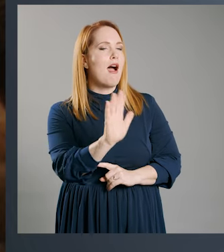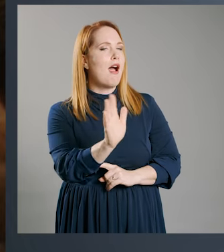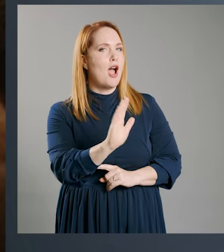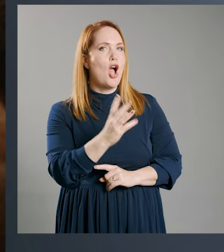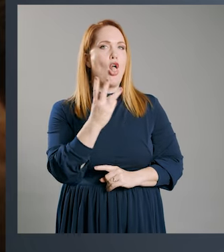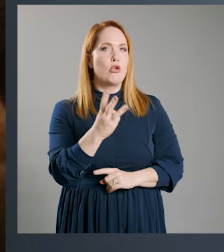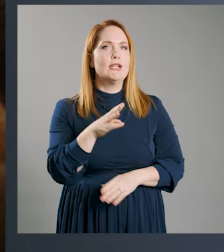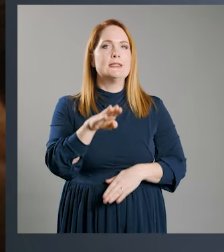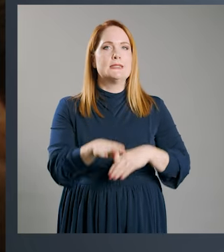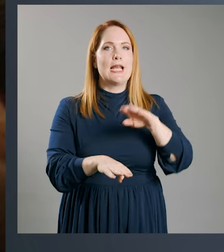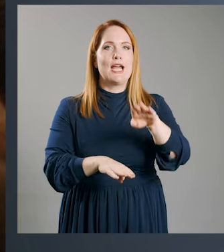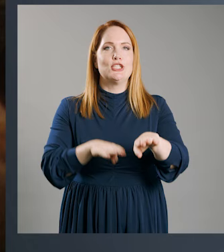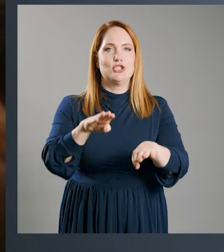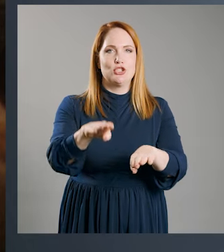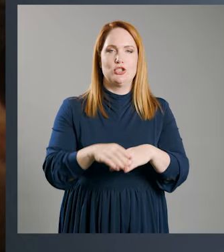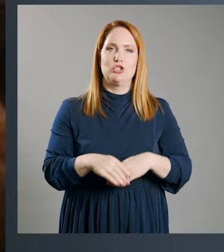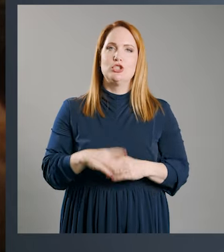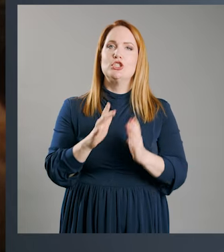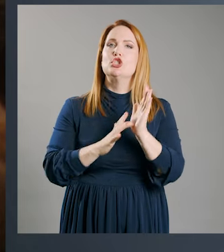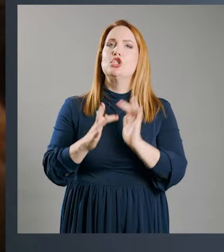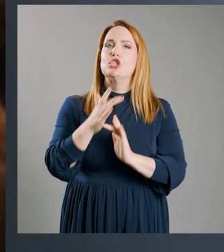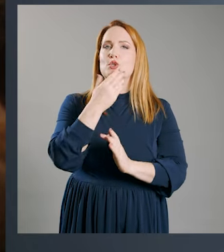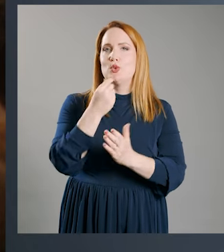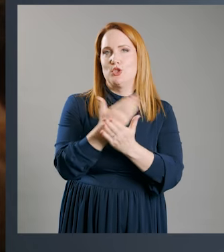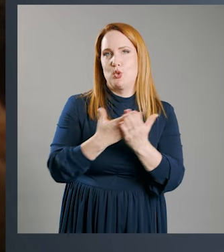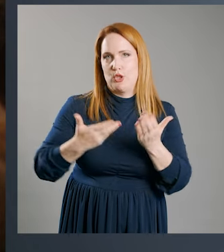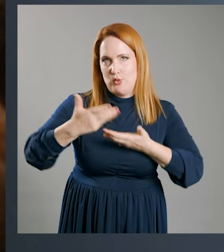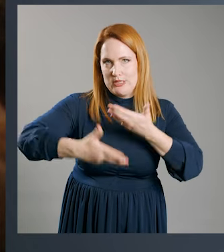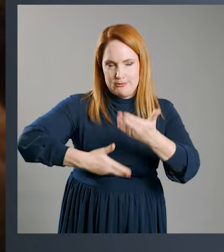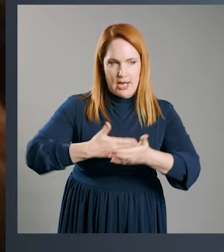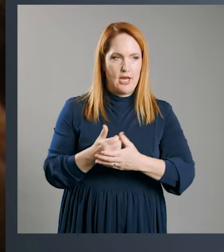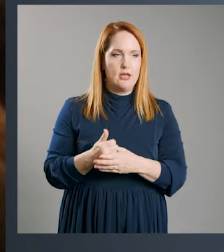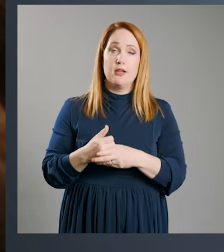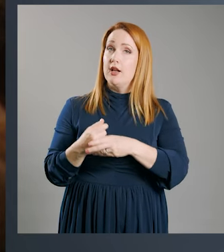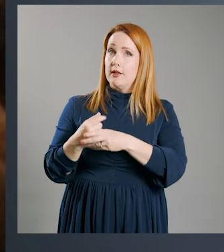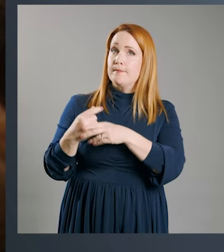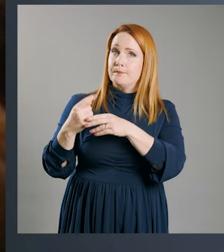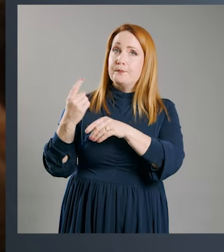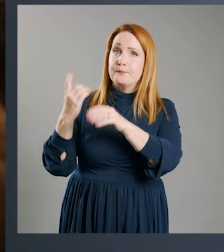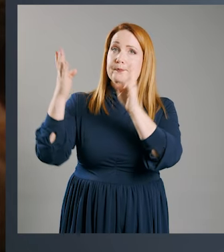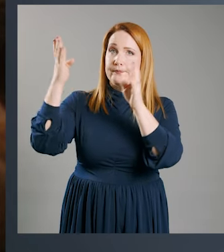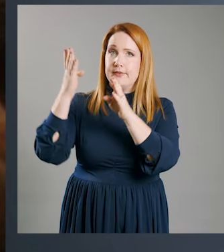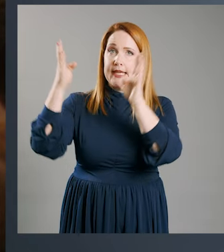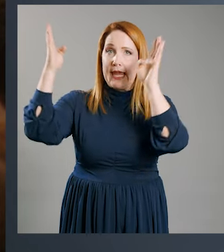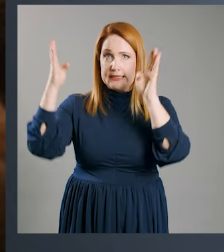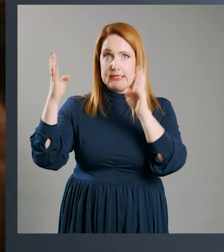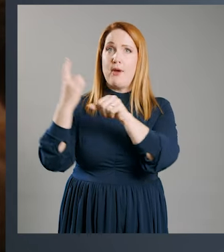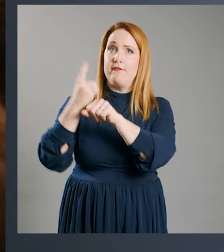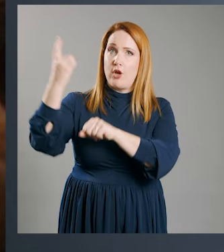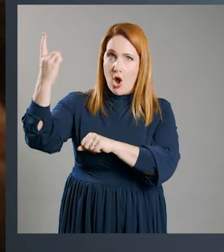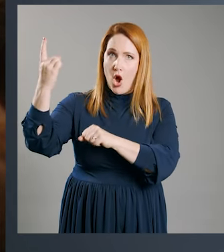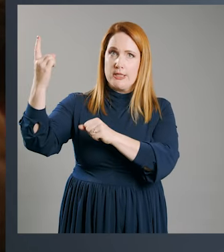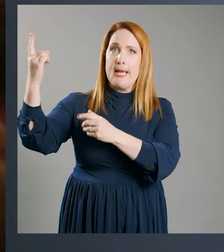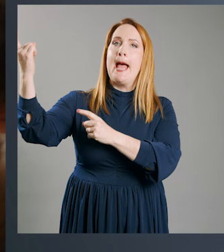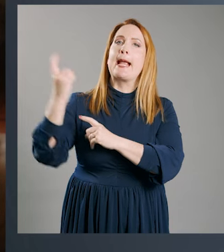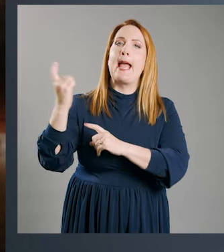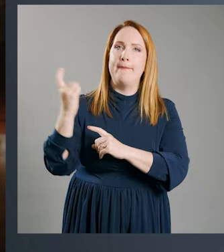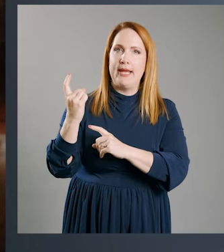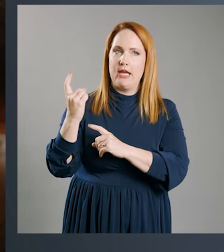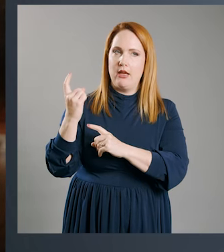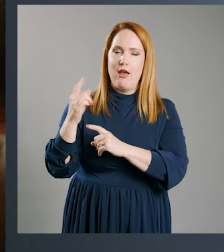three stages. And he talked about it through parables. He said, I'm bringing in the kingdom of God. We're in this season now where it's not here in all